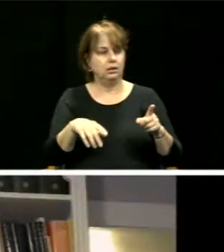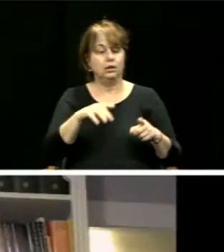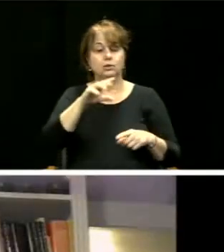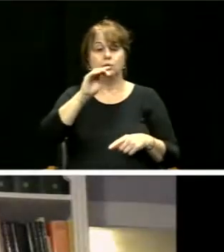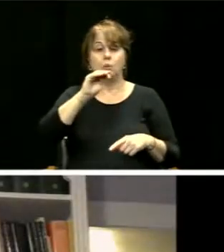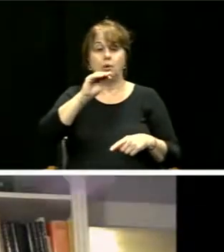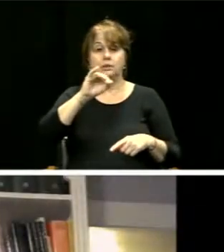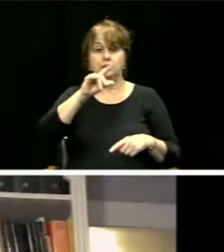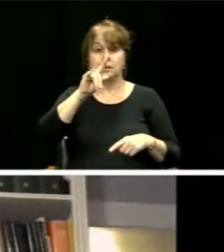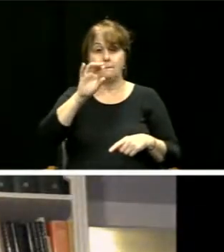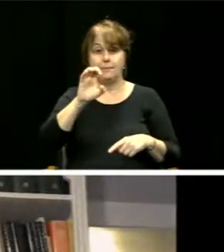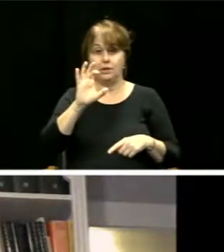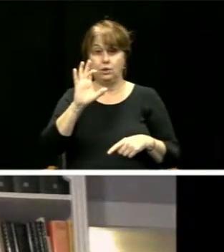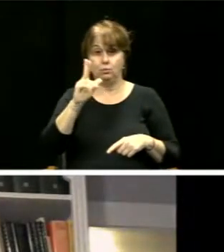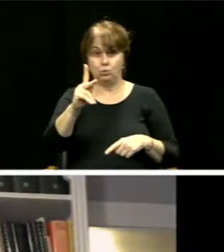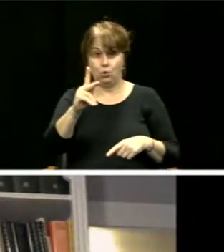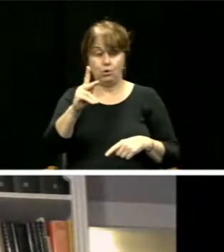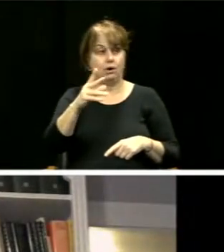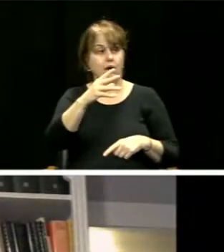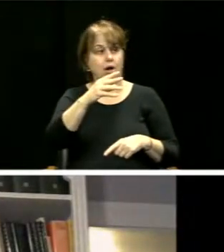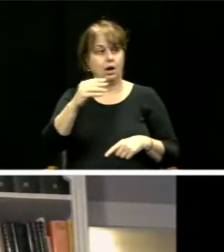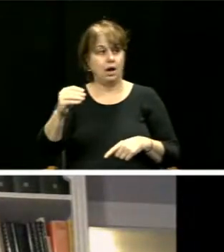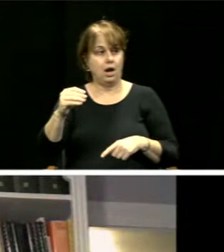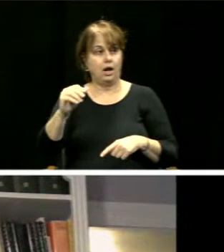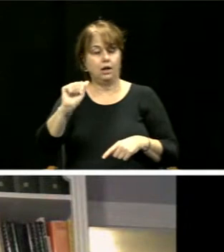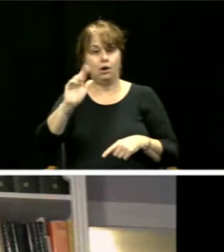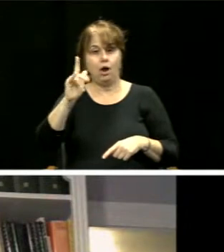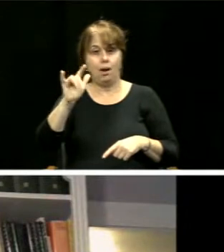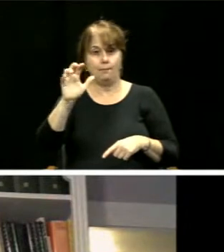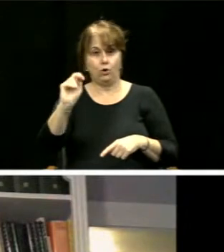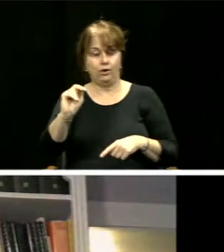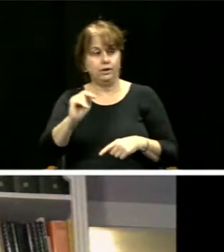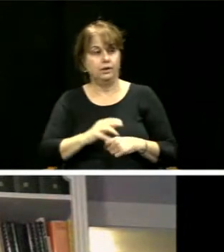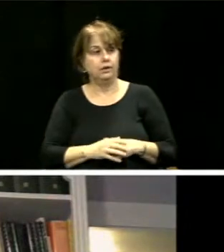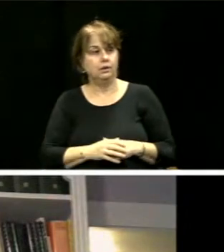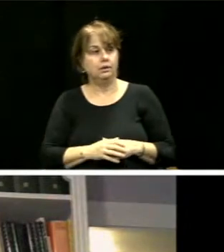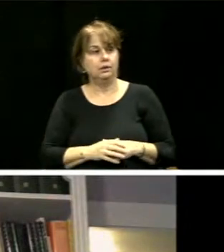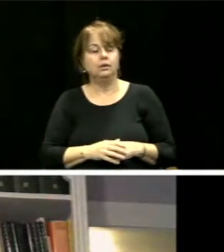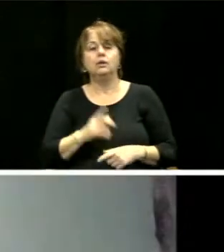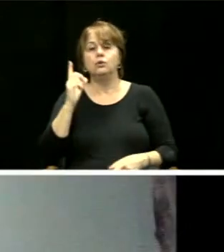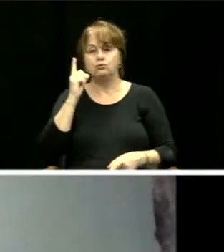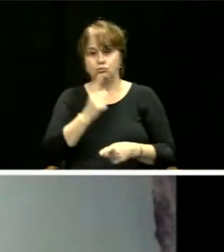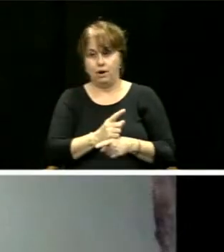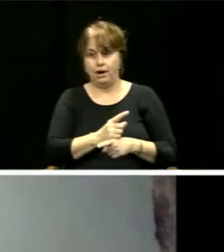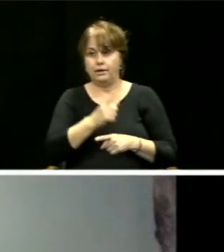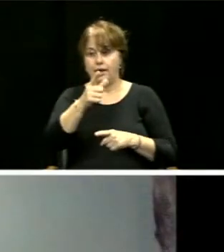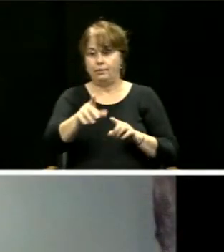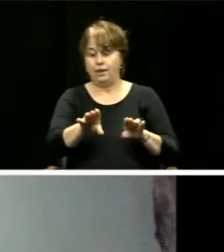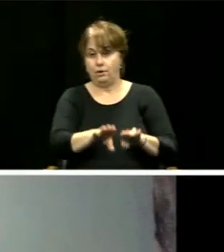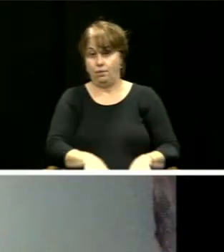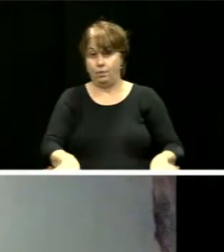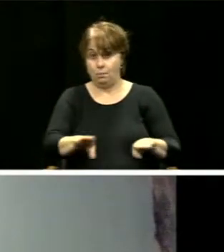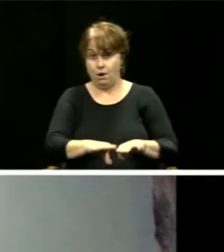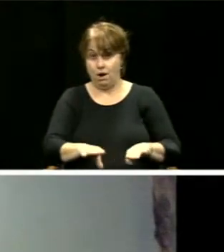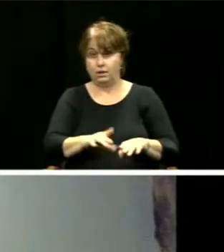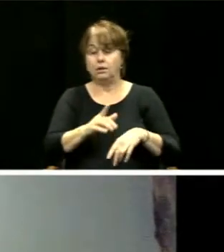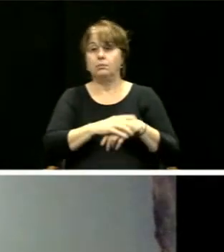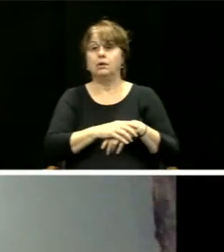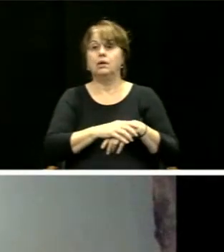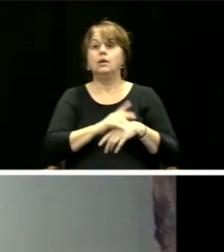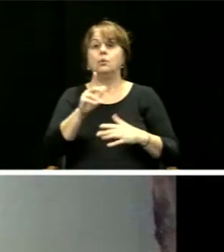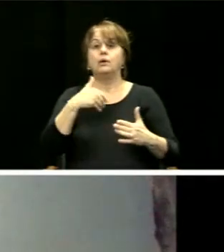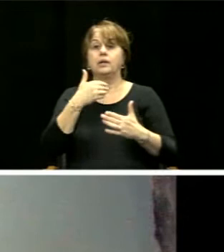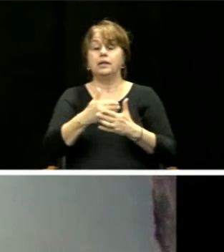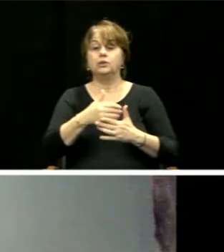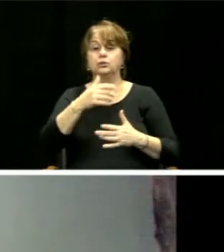Middlebrook and Auburn. Okay, so, and then at the very bottom though, like once it gets towards